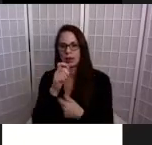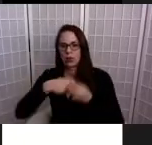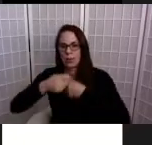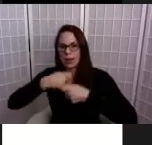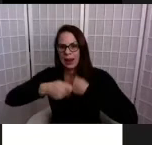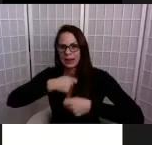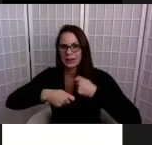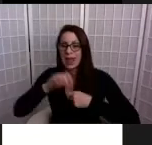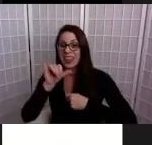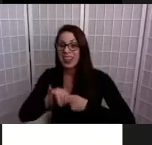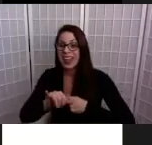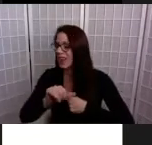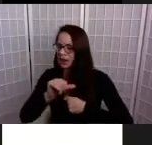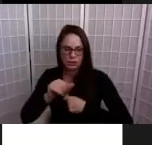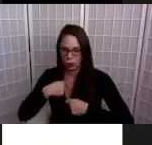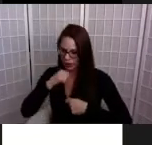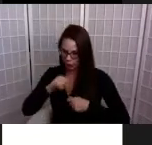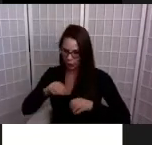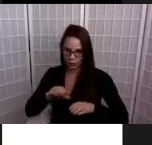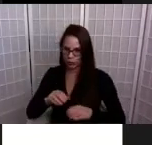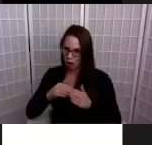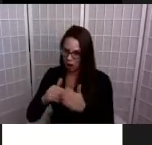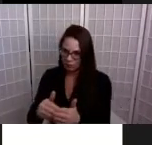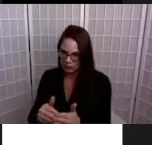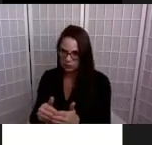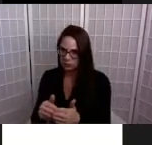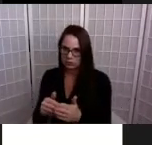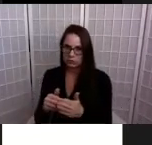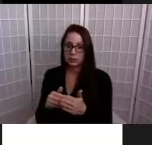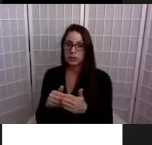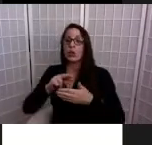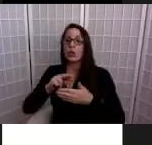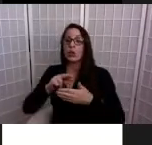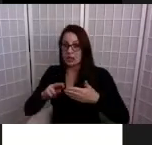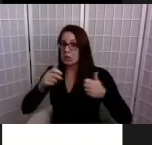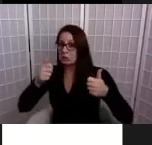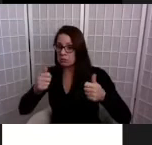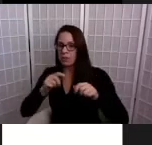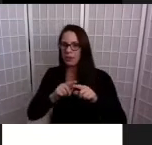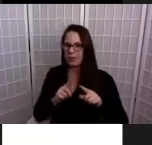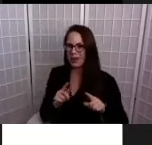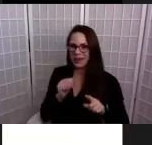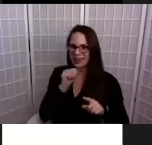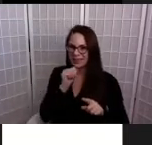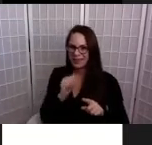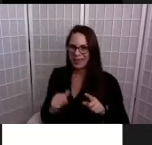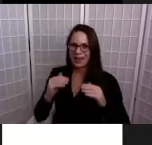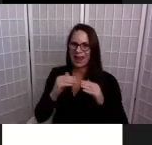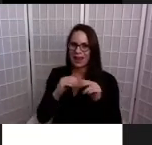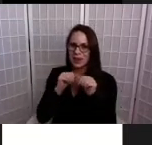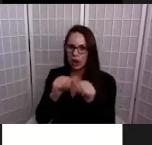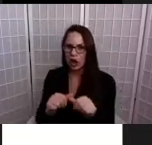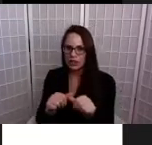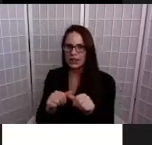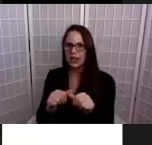in other areas of the body, because the results of this are good, but they're not as long-standing, let's say, as a